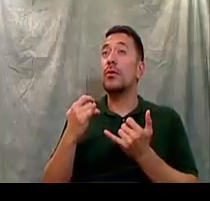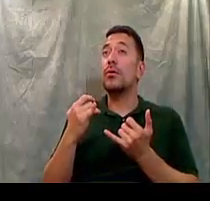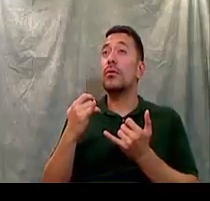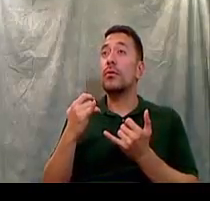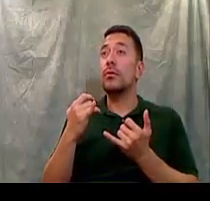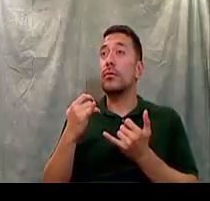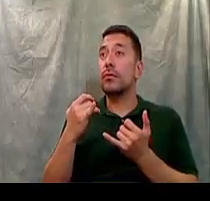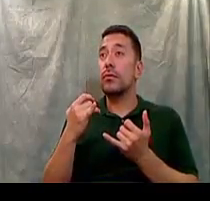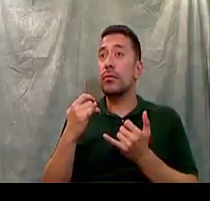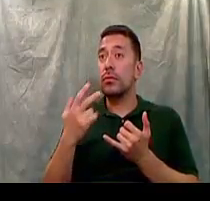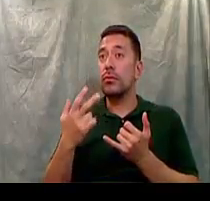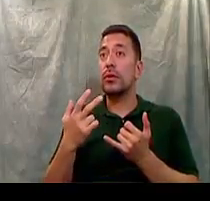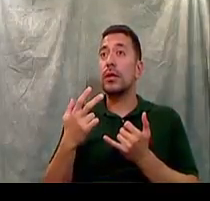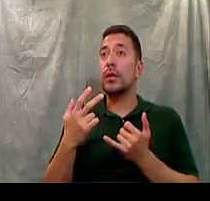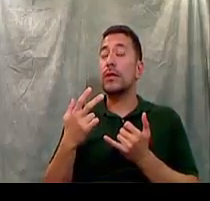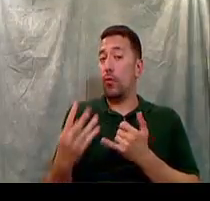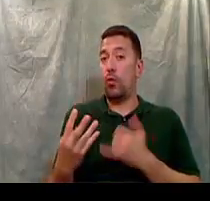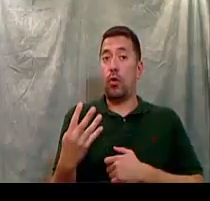4 paragraphs